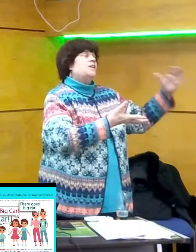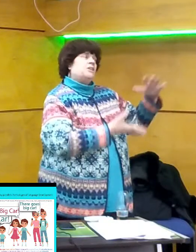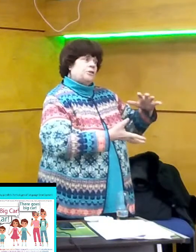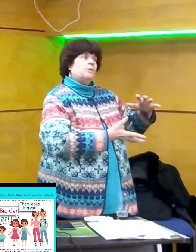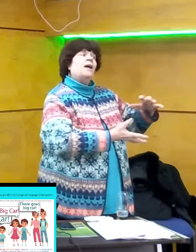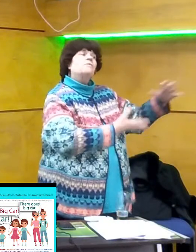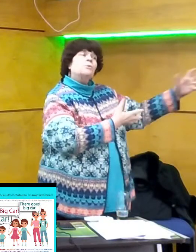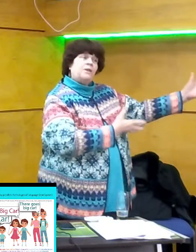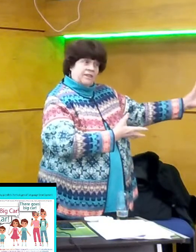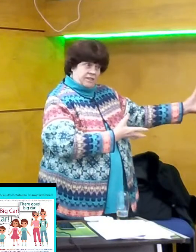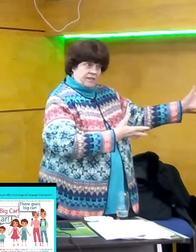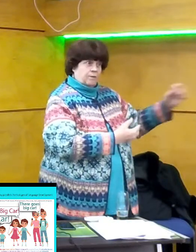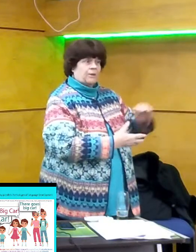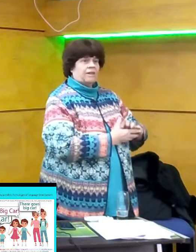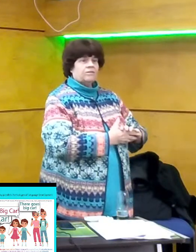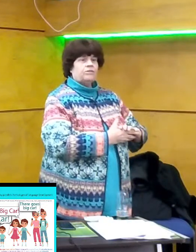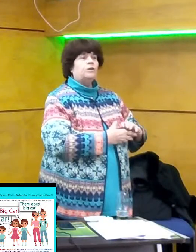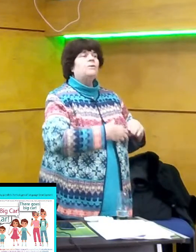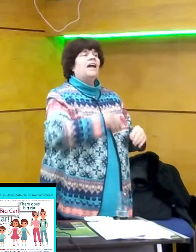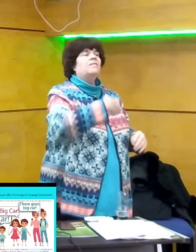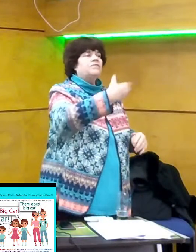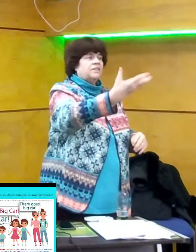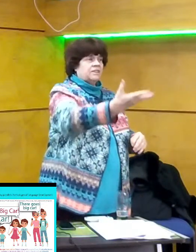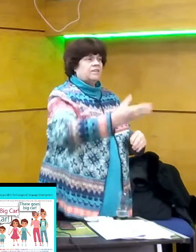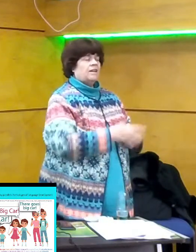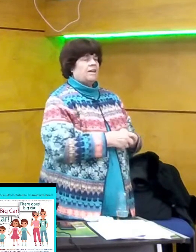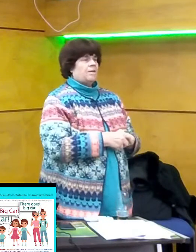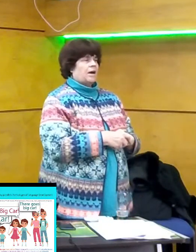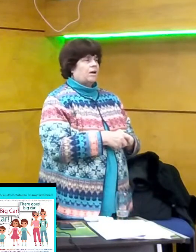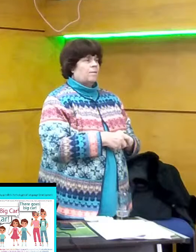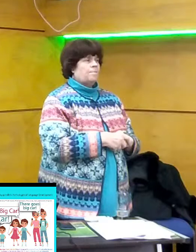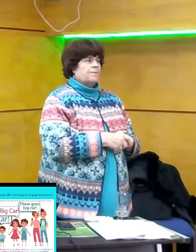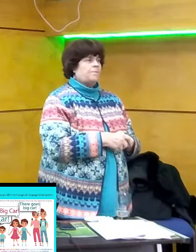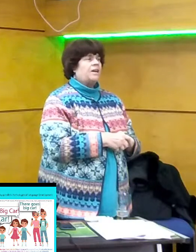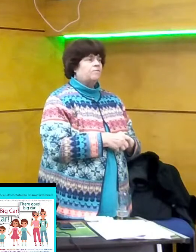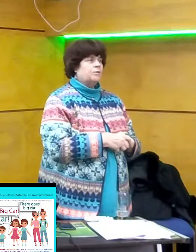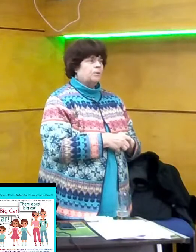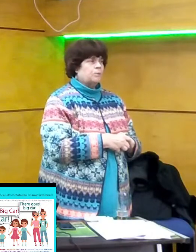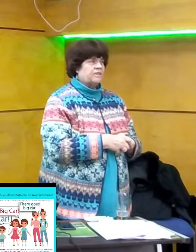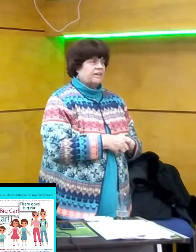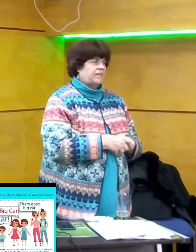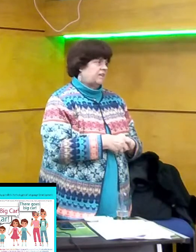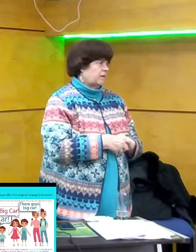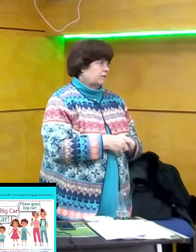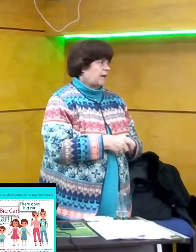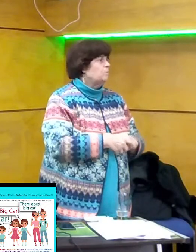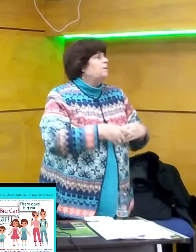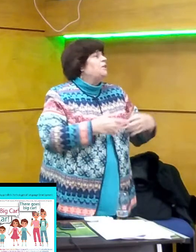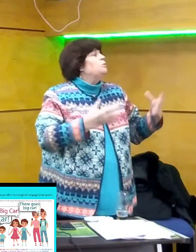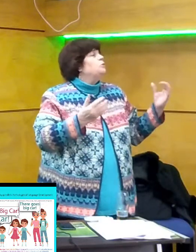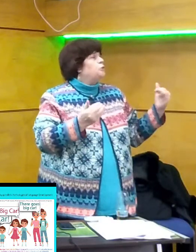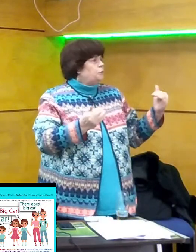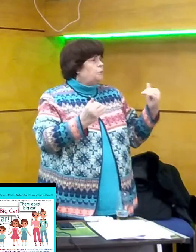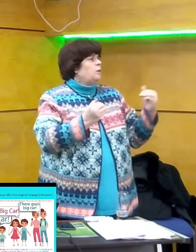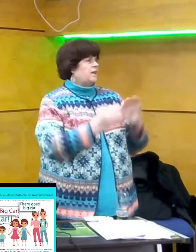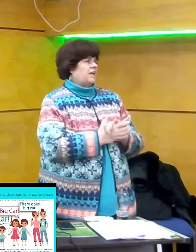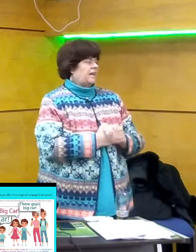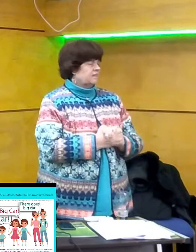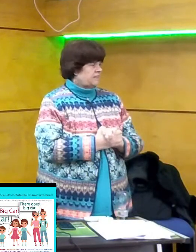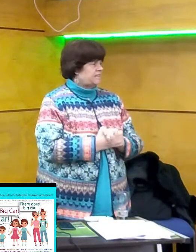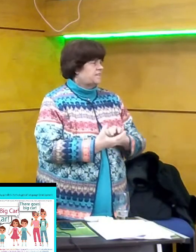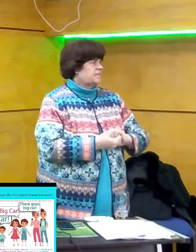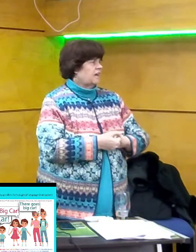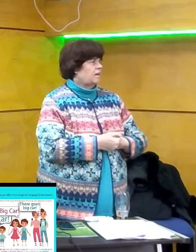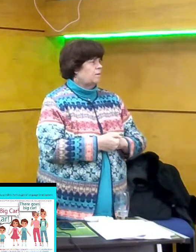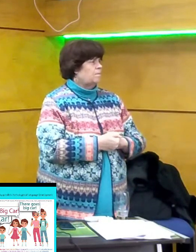writing, you don't have to read it to anyone else. You don't have to be comfortable with saying it out loud, but you do